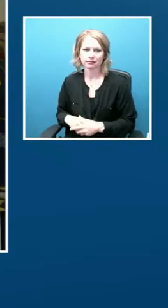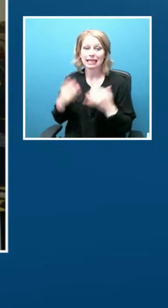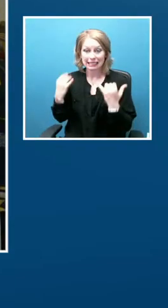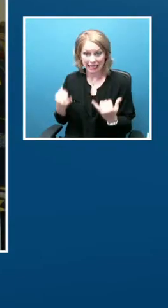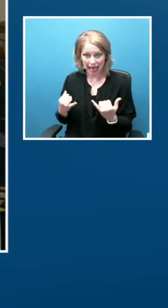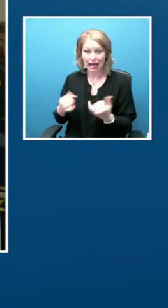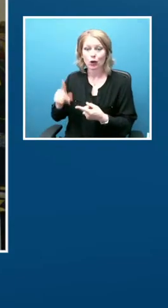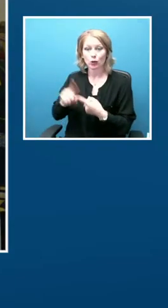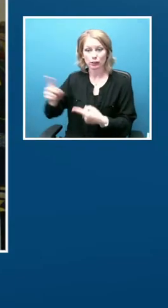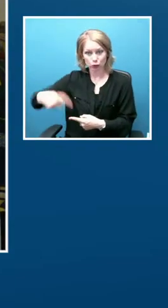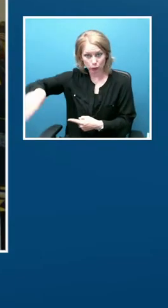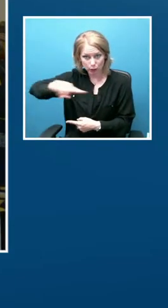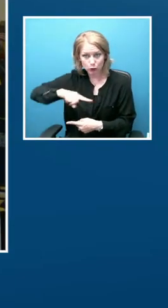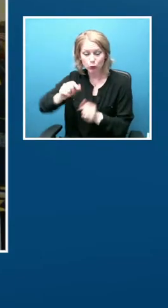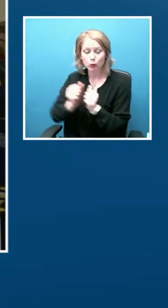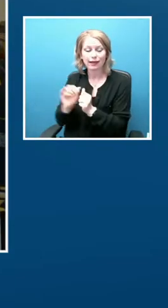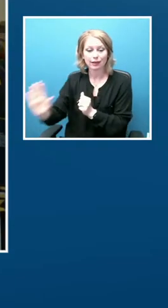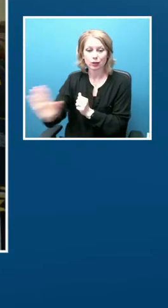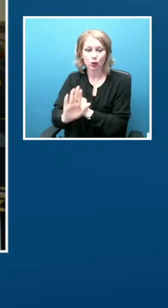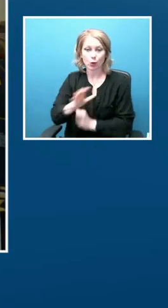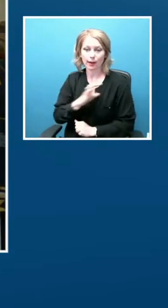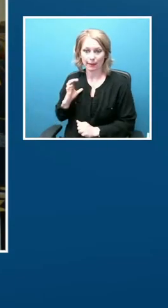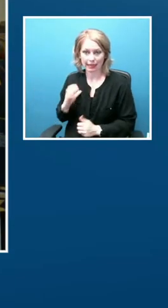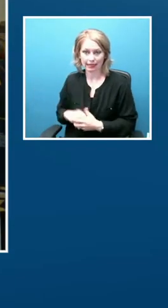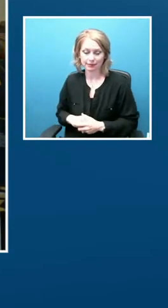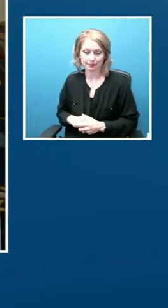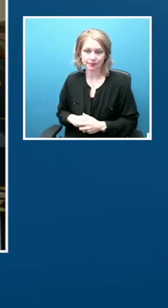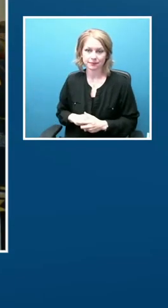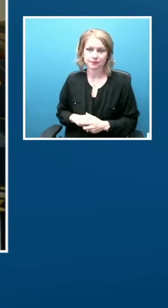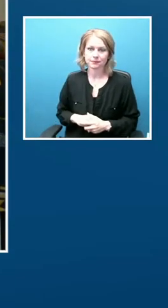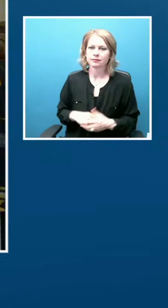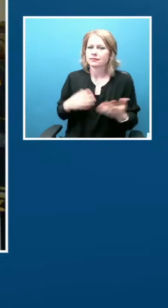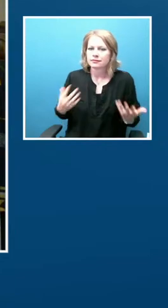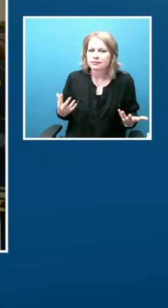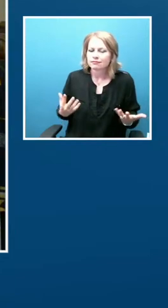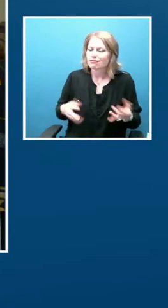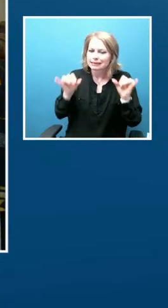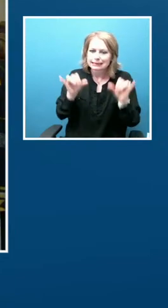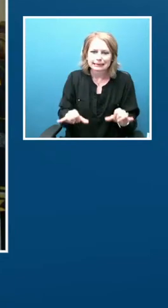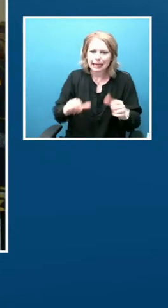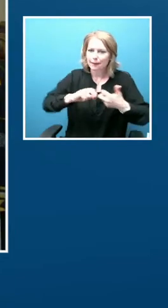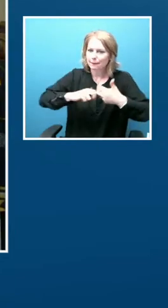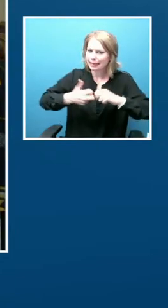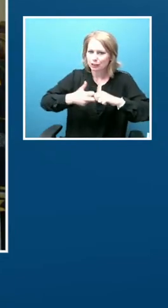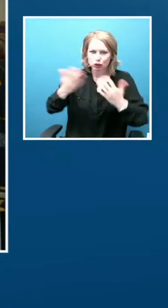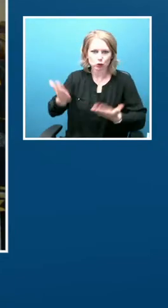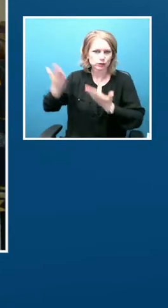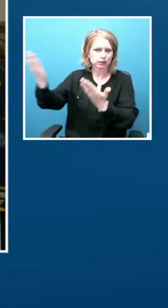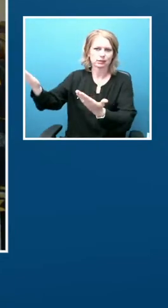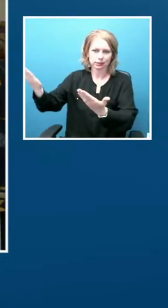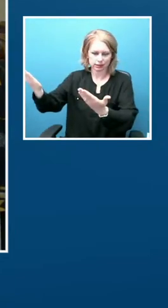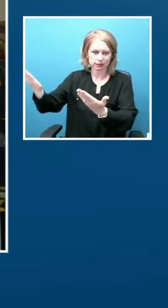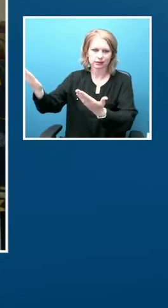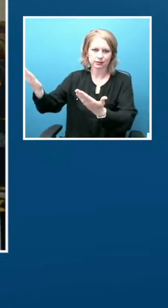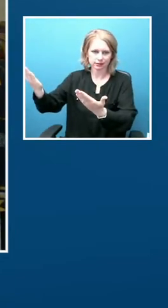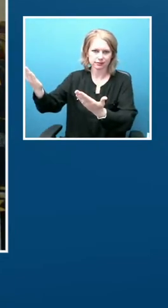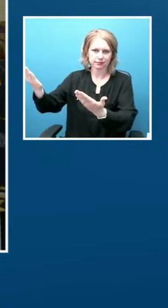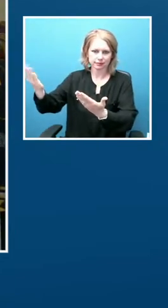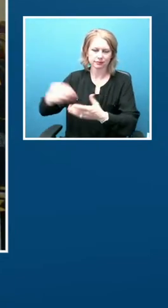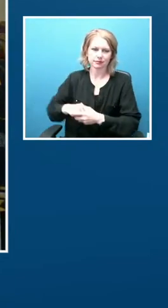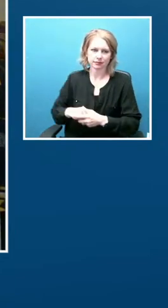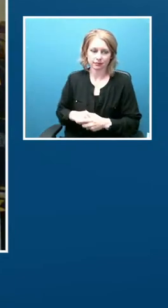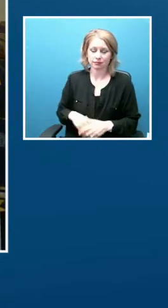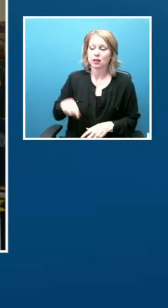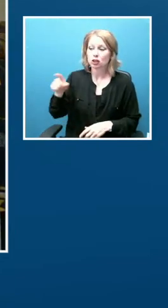committee. This challenge raises the exact same issues as one of the challenges Ms. Vicker had agreed to